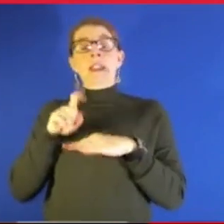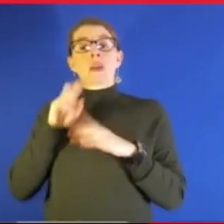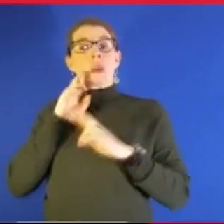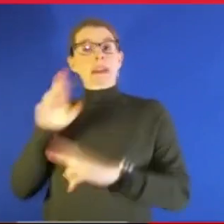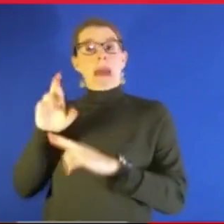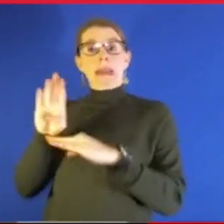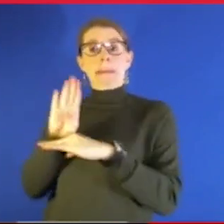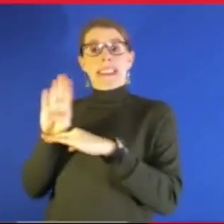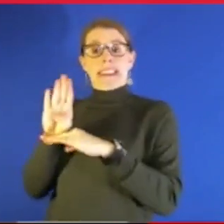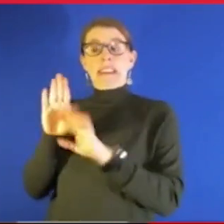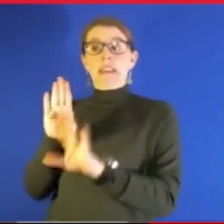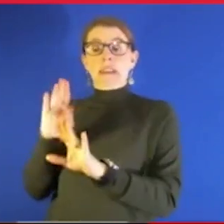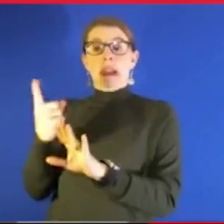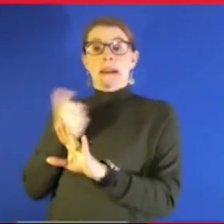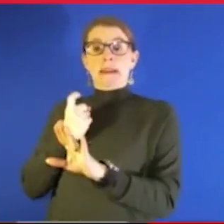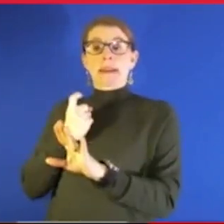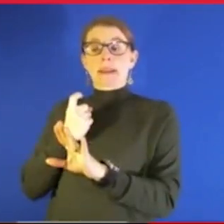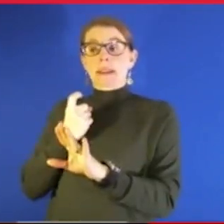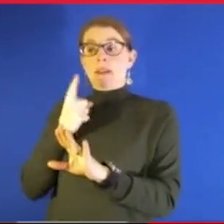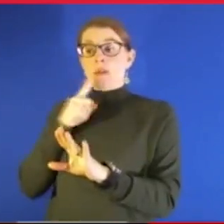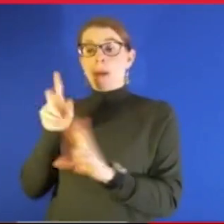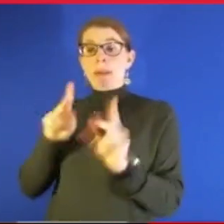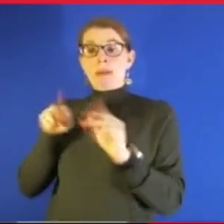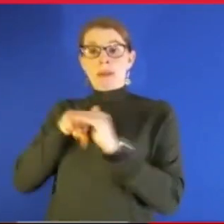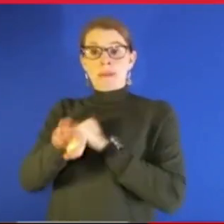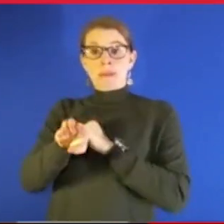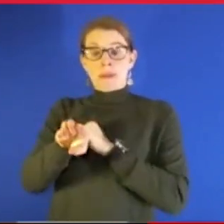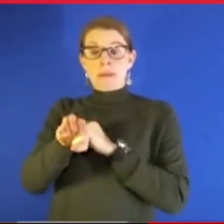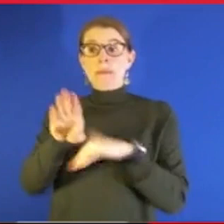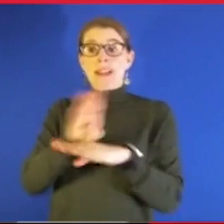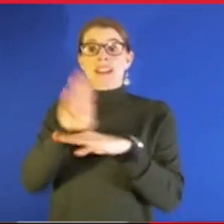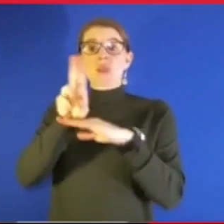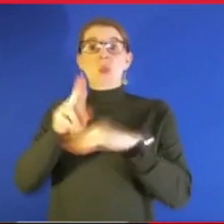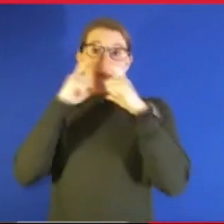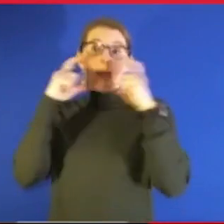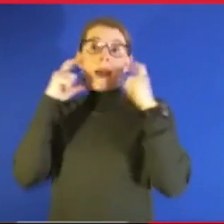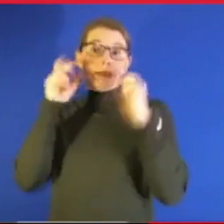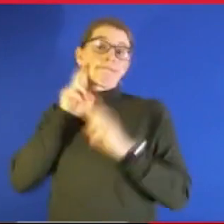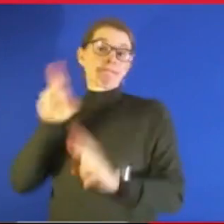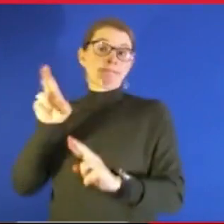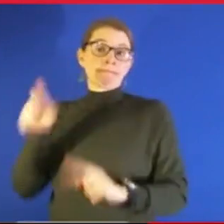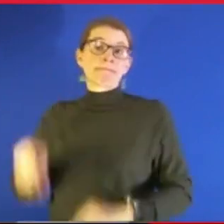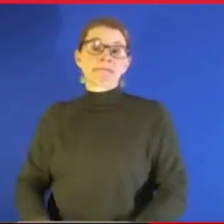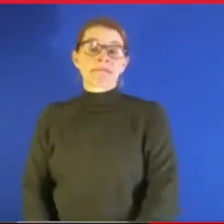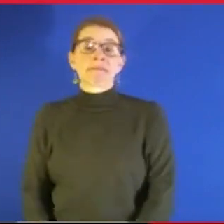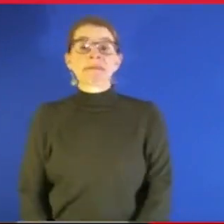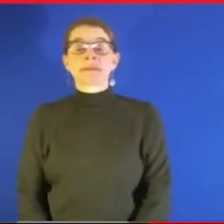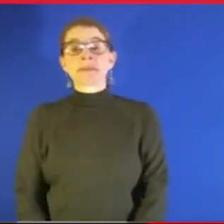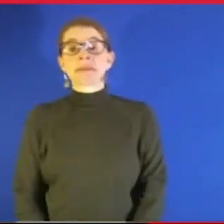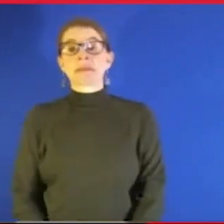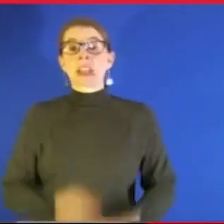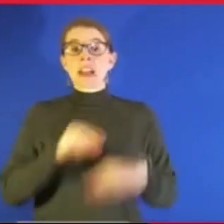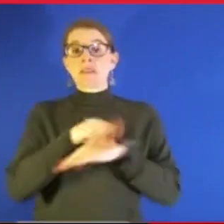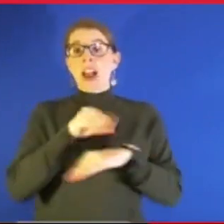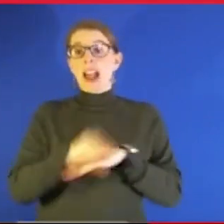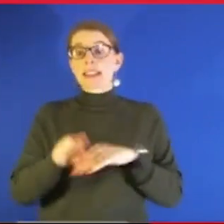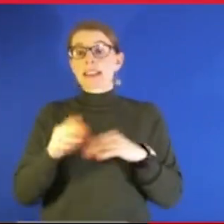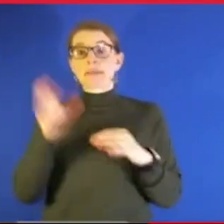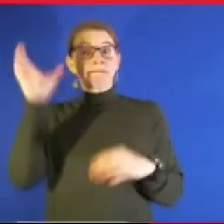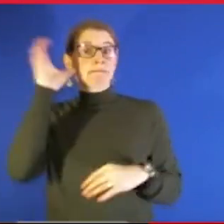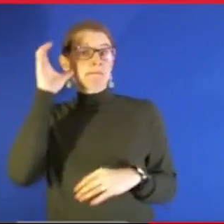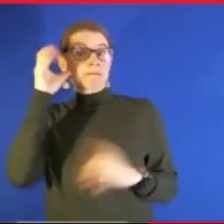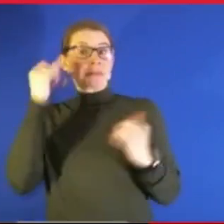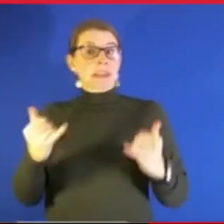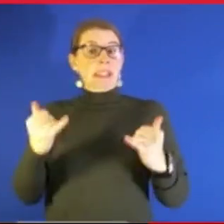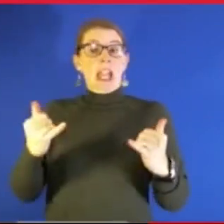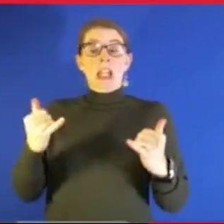that is asking for those that come into the business to wear masks. And I think we've heard great advice today from the professionals around